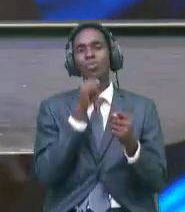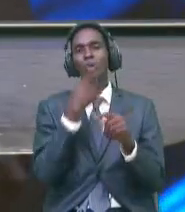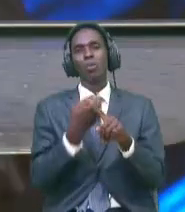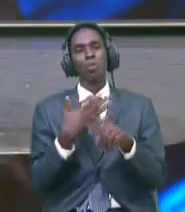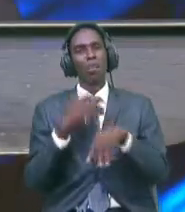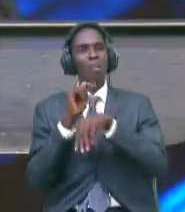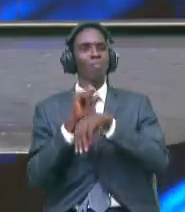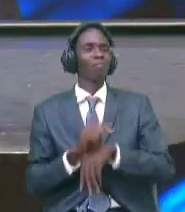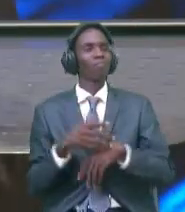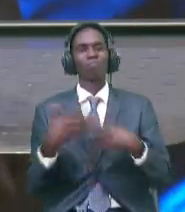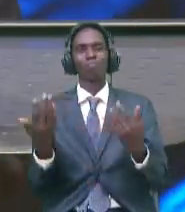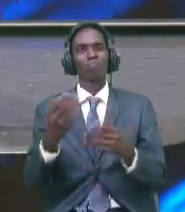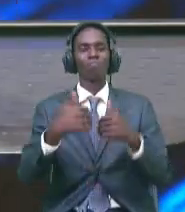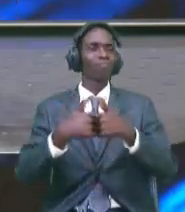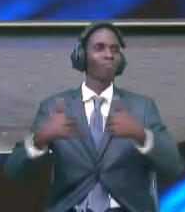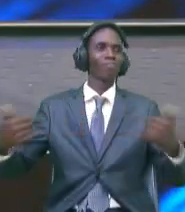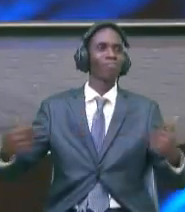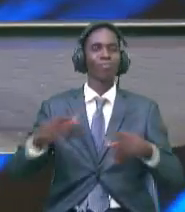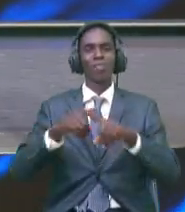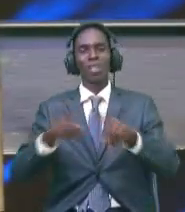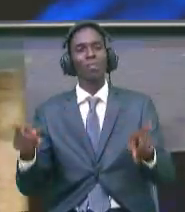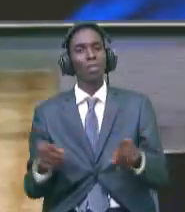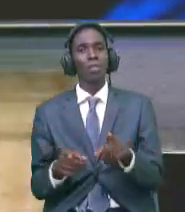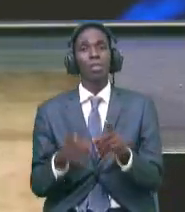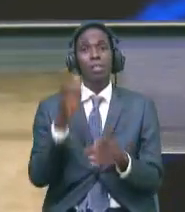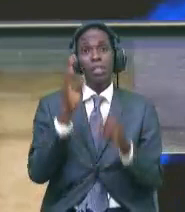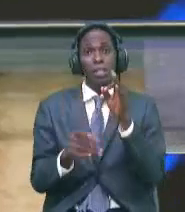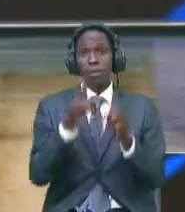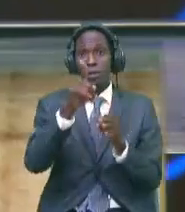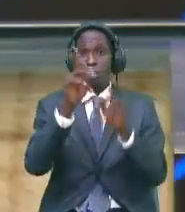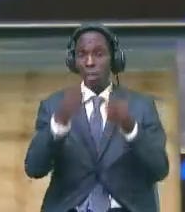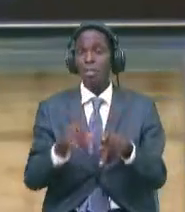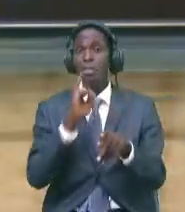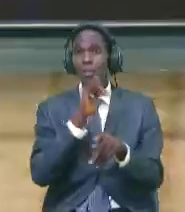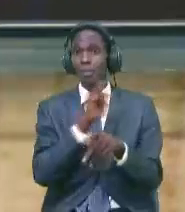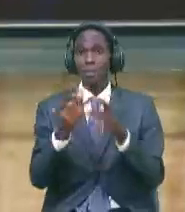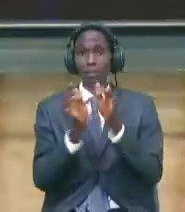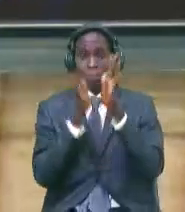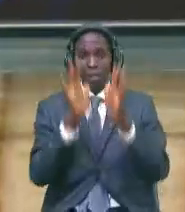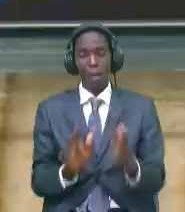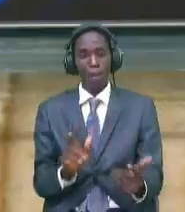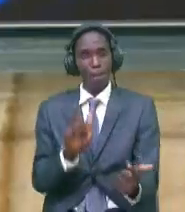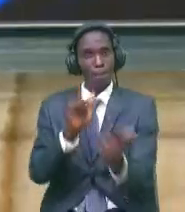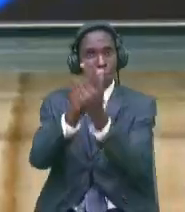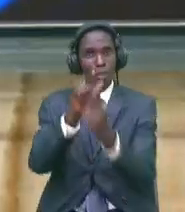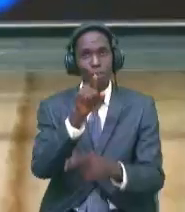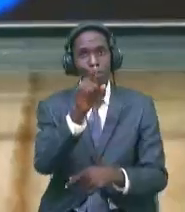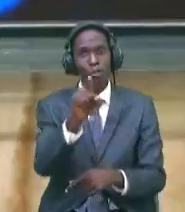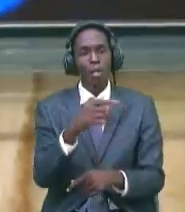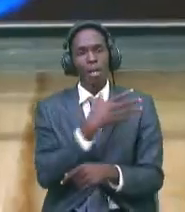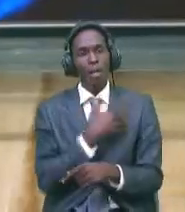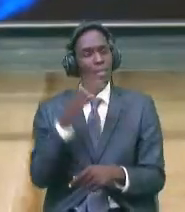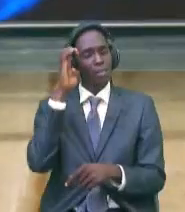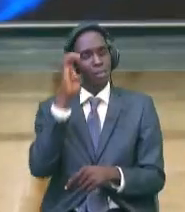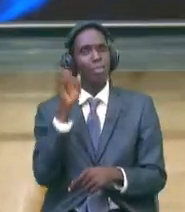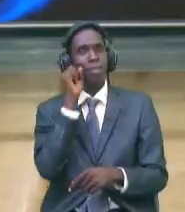it's for my tribe, it's for a nation. If he's a believer, and he crosses your way and you see there's a need